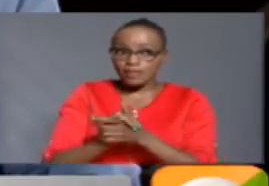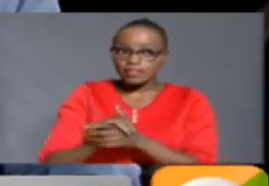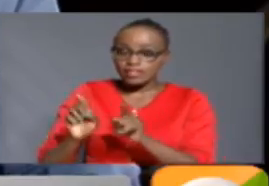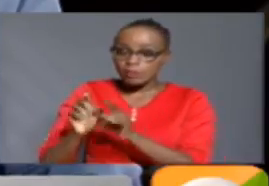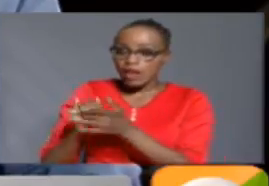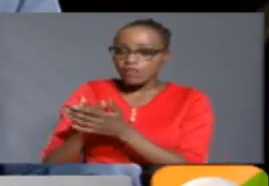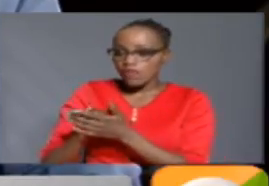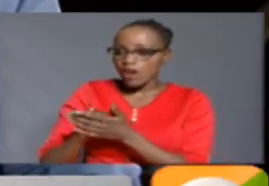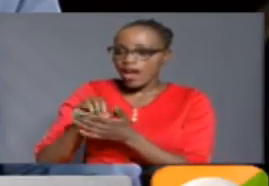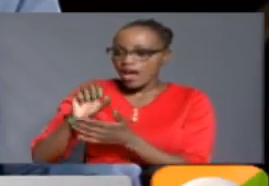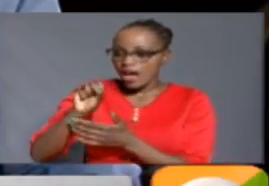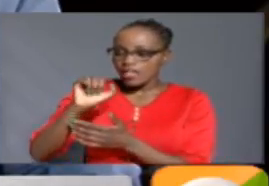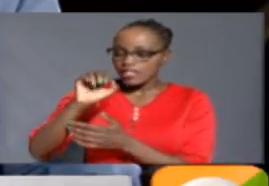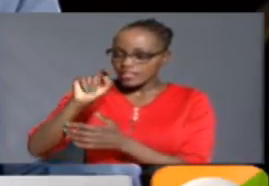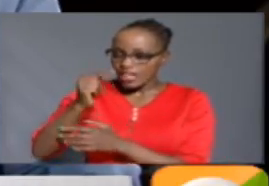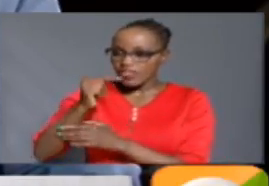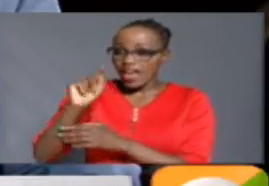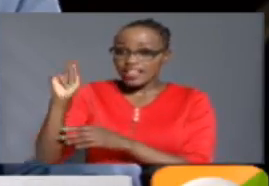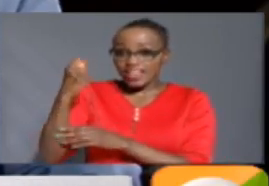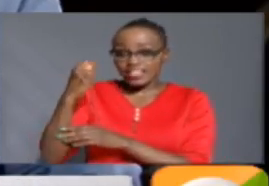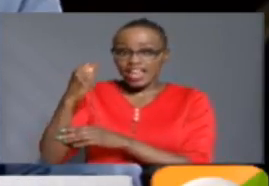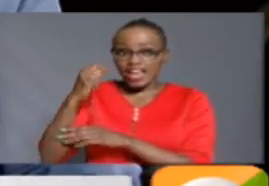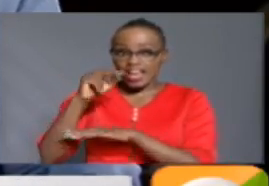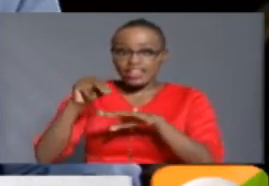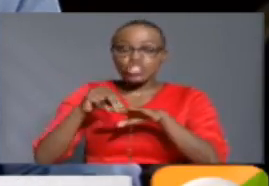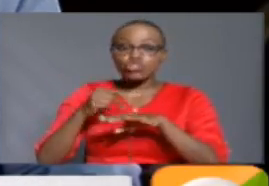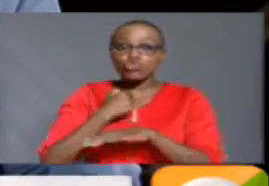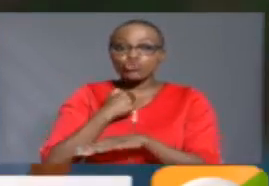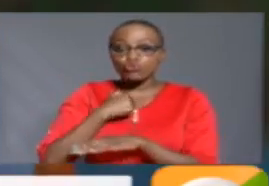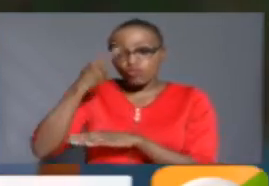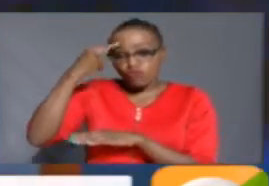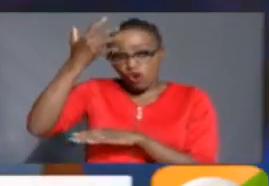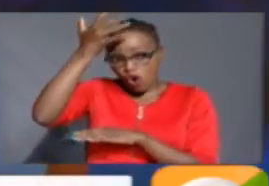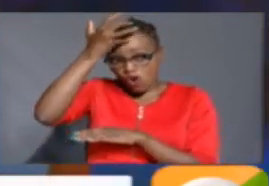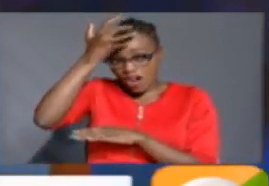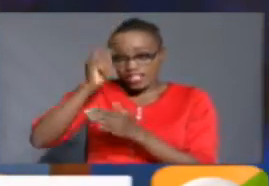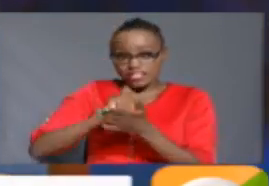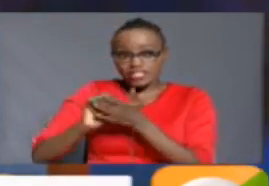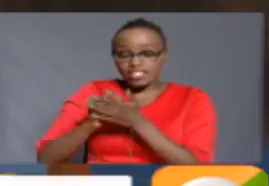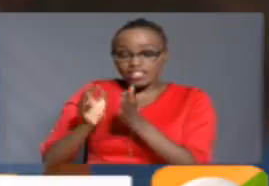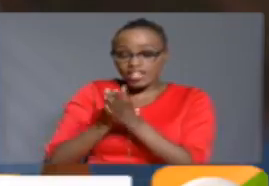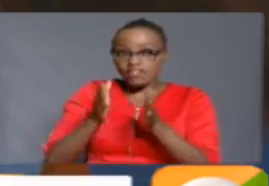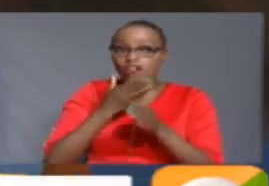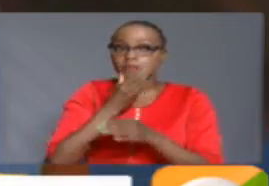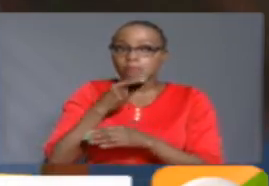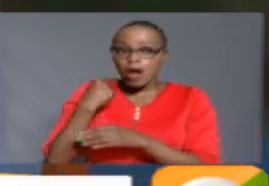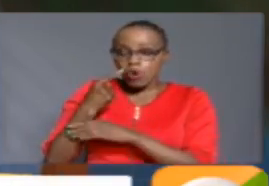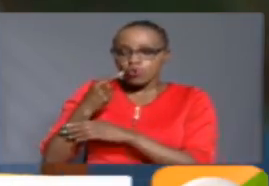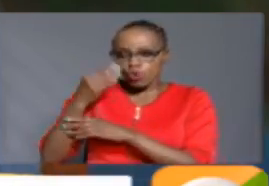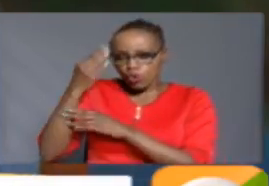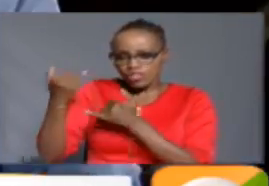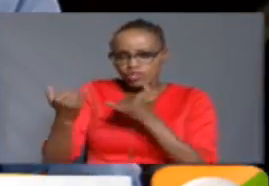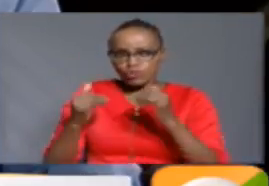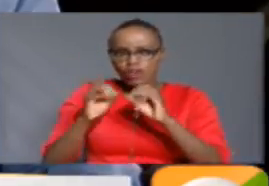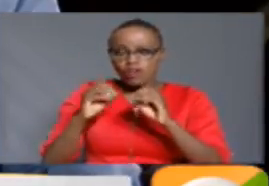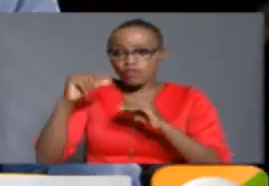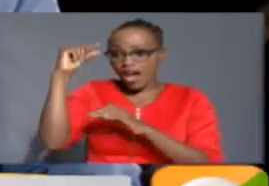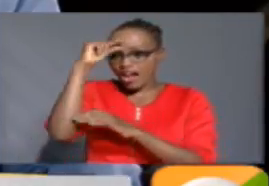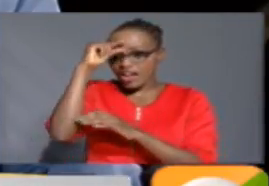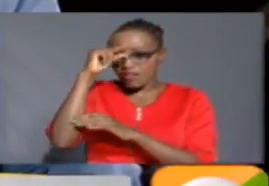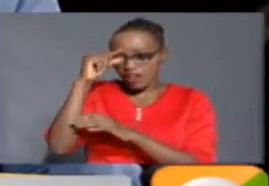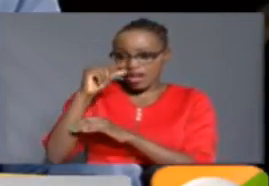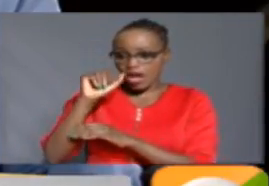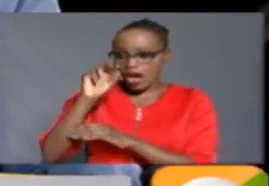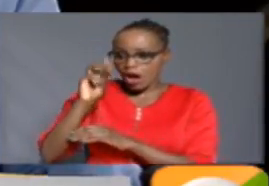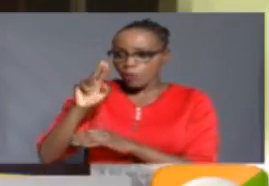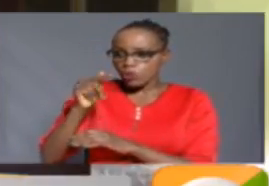Seth Panyako, Kenya National Union of Nurses. Joining us as well is the Secretary General and a man who needs no introduction, Governor Alfred